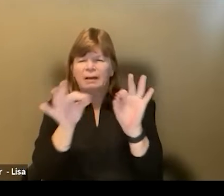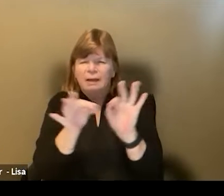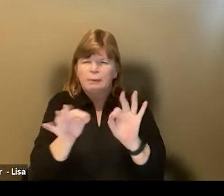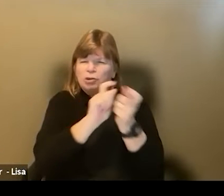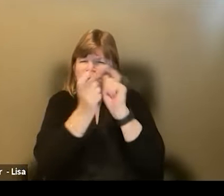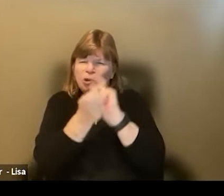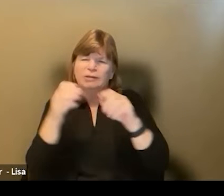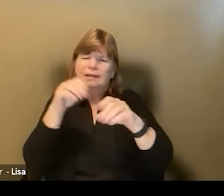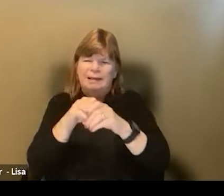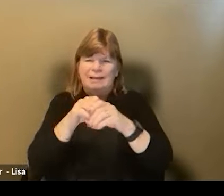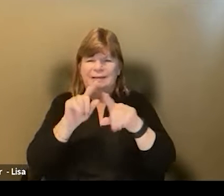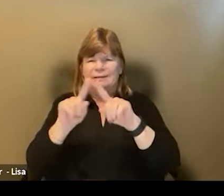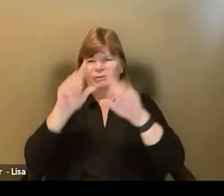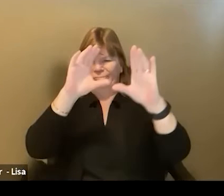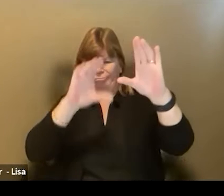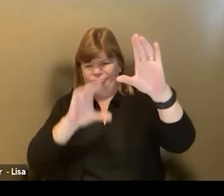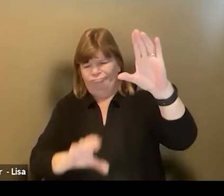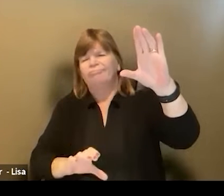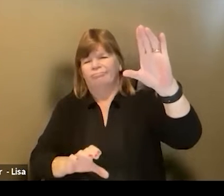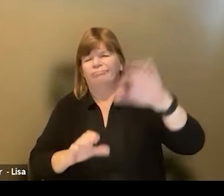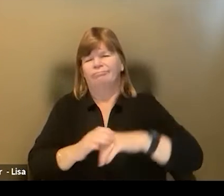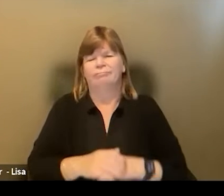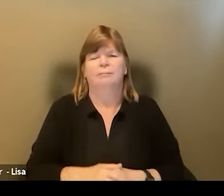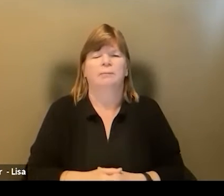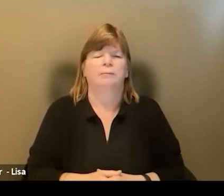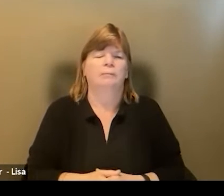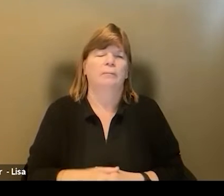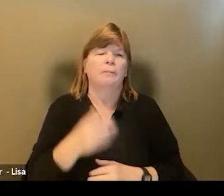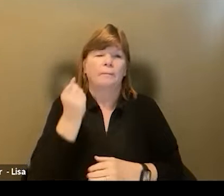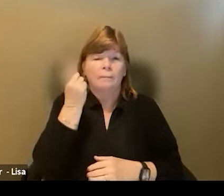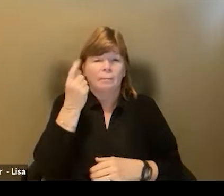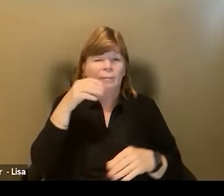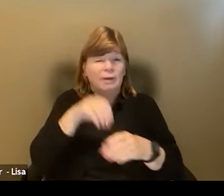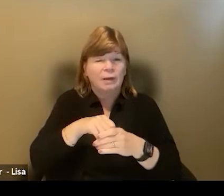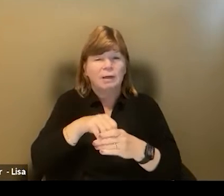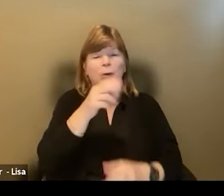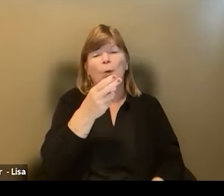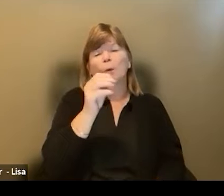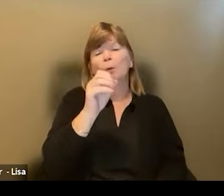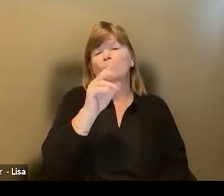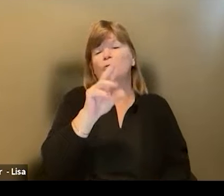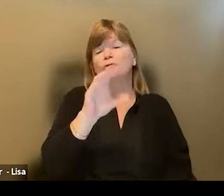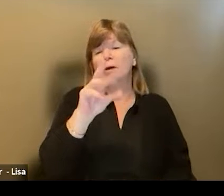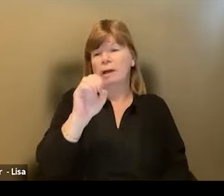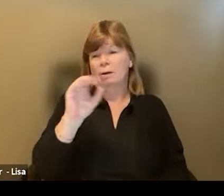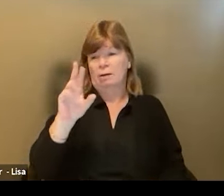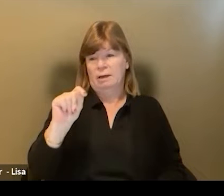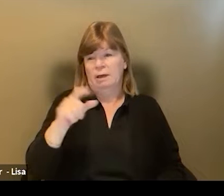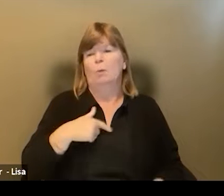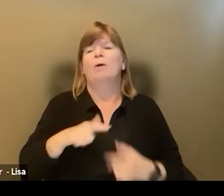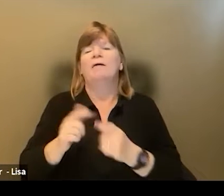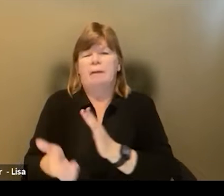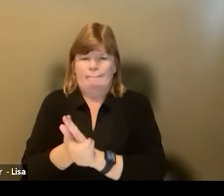within the various sections and appendices of the waivers. Within the Hoosier Care Connect waiver, there is an